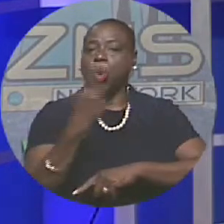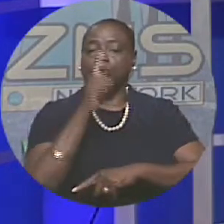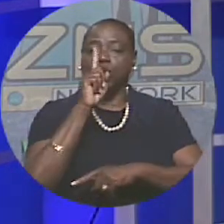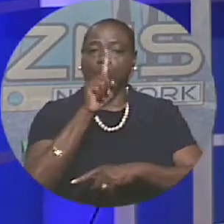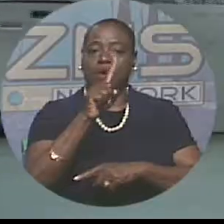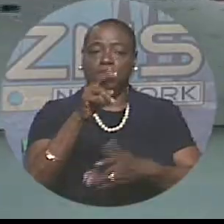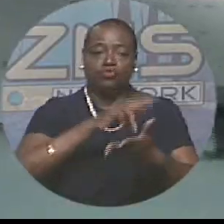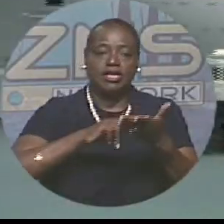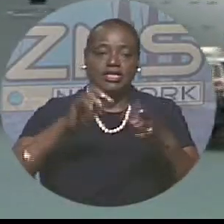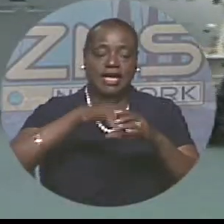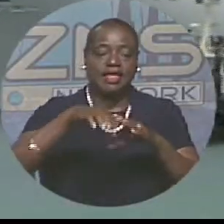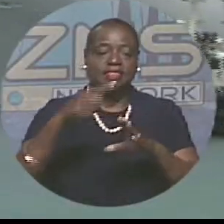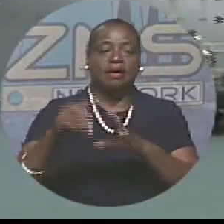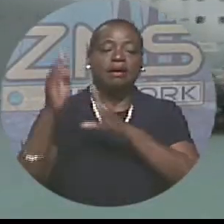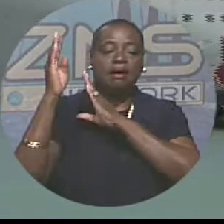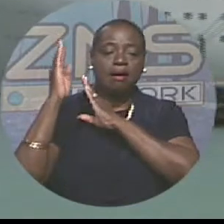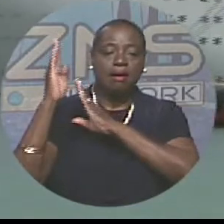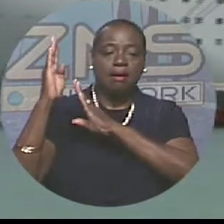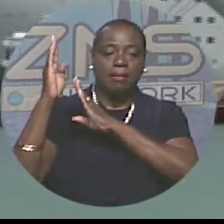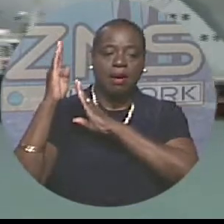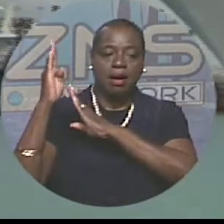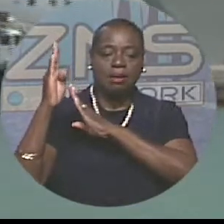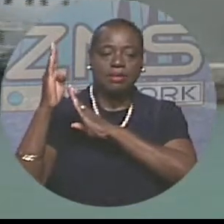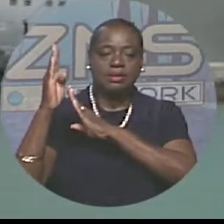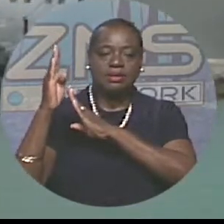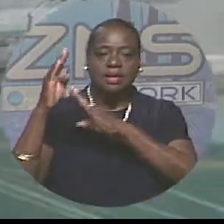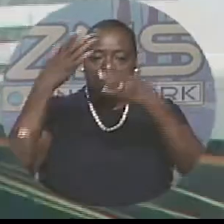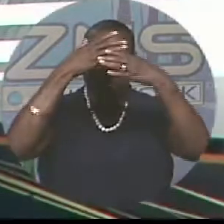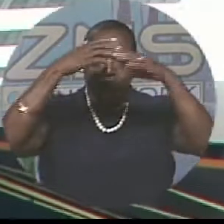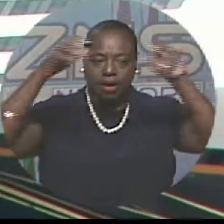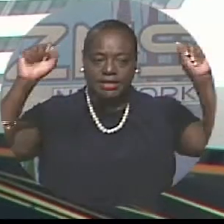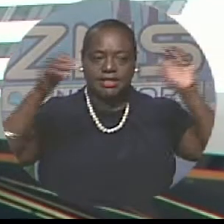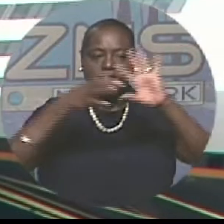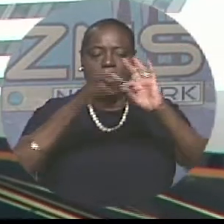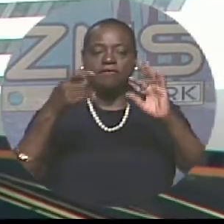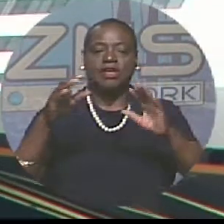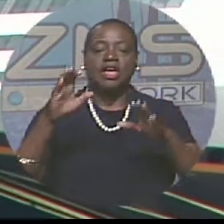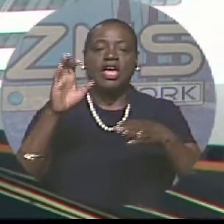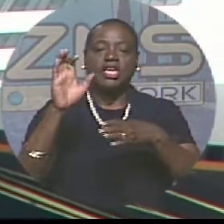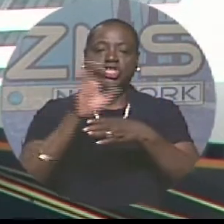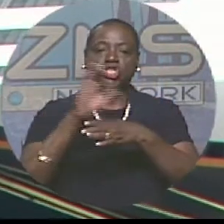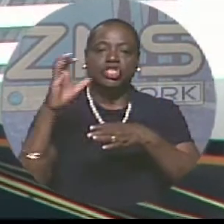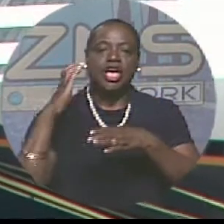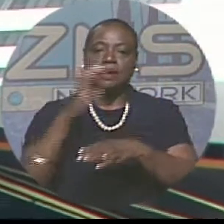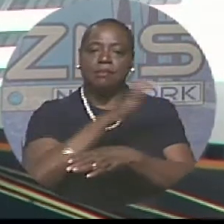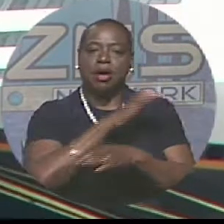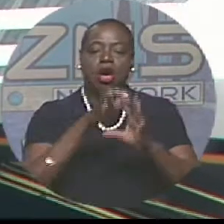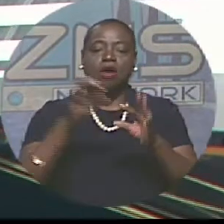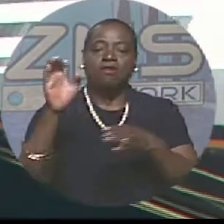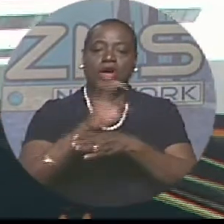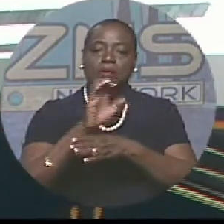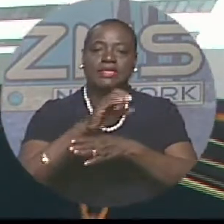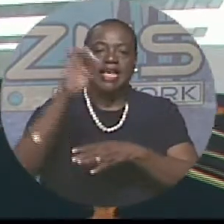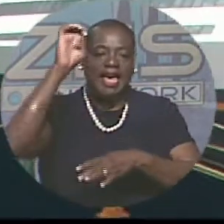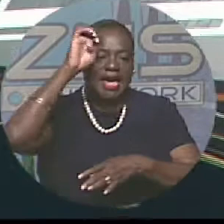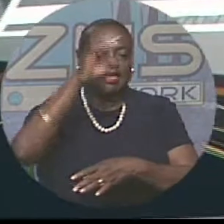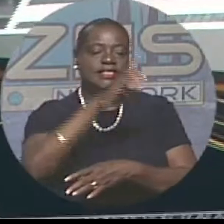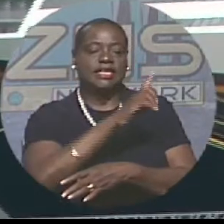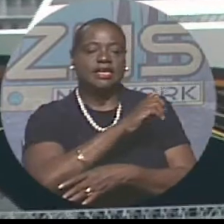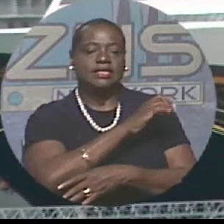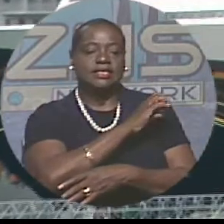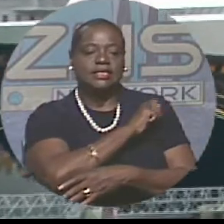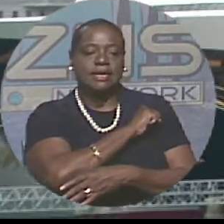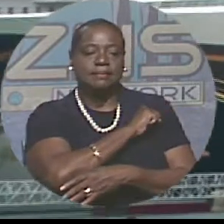placed on the country's shipping industry. President of the Bahamas Chamber of Commerce and Employers Confederation, Edison Sumner, says